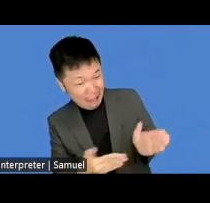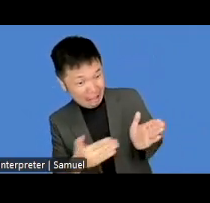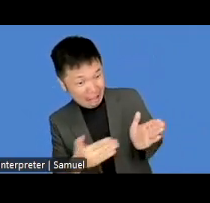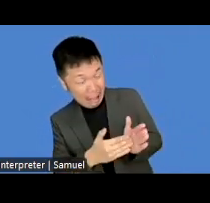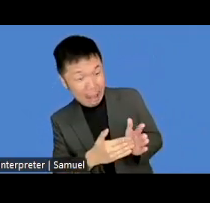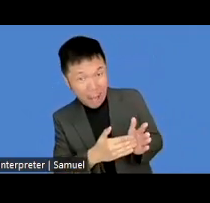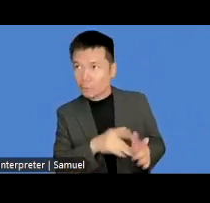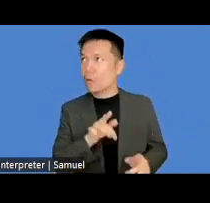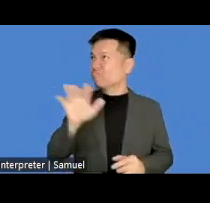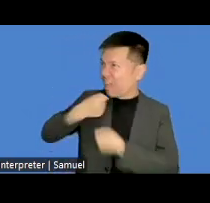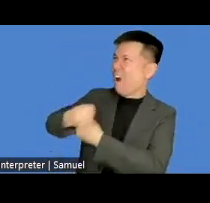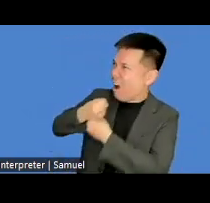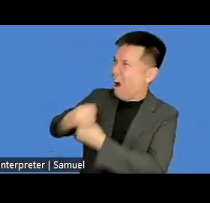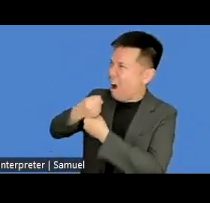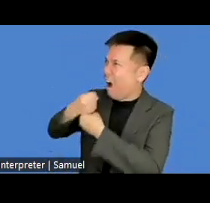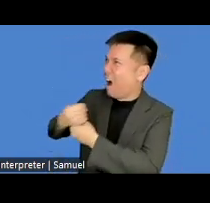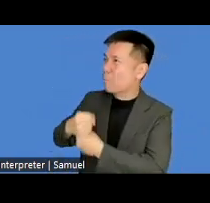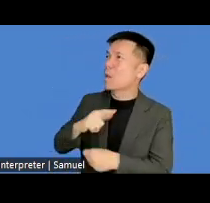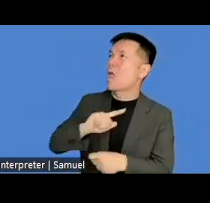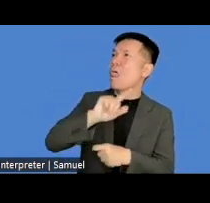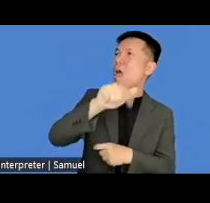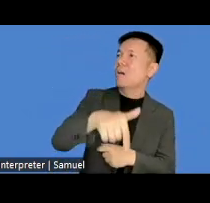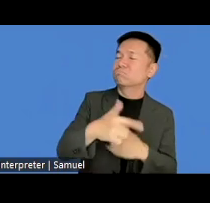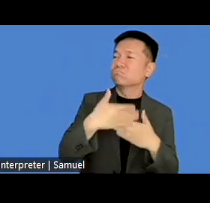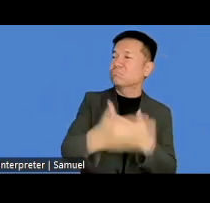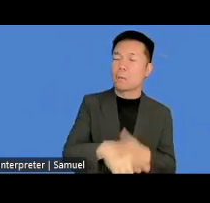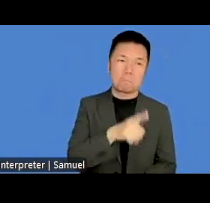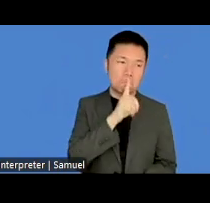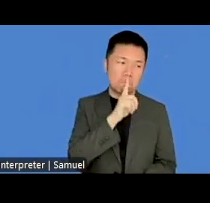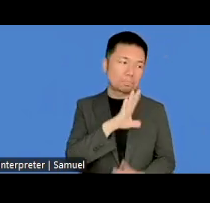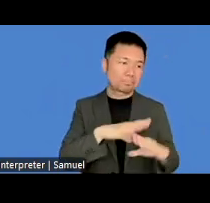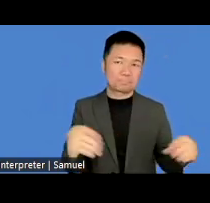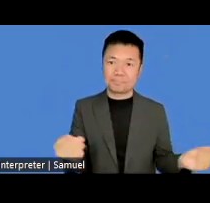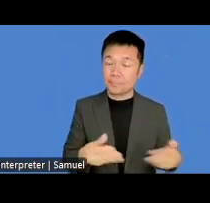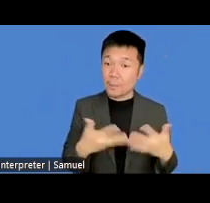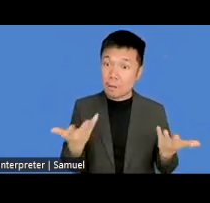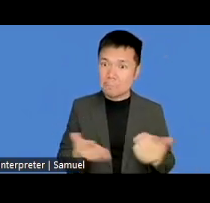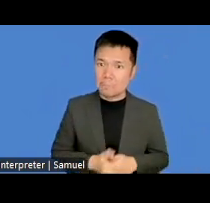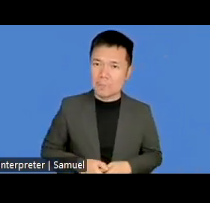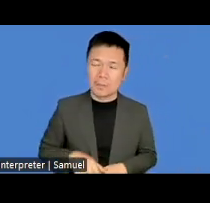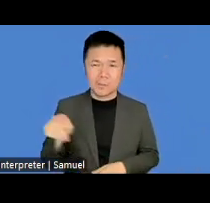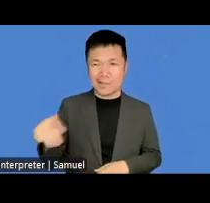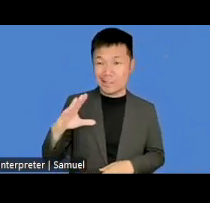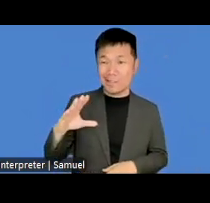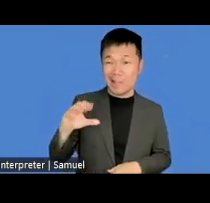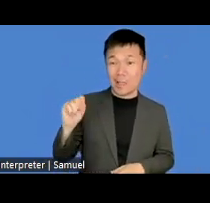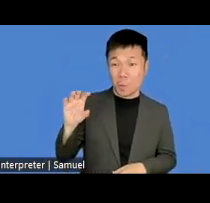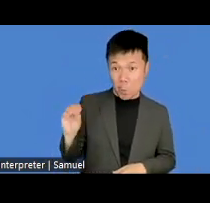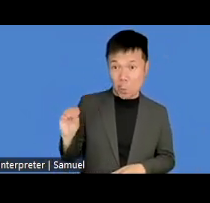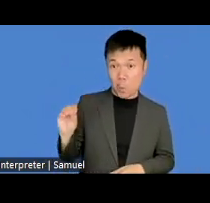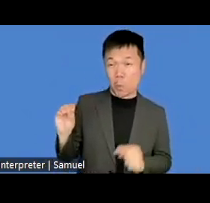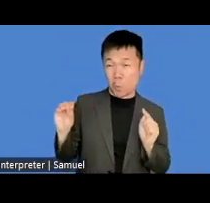not, attack-oriented or event-oriented. And among the CSOs that are working in the area